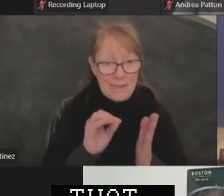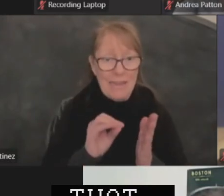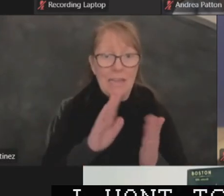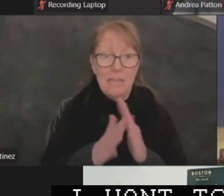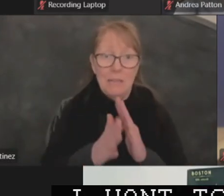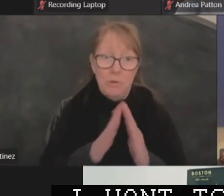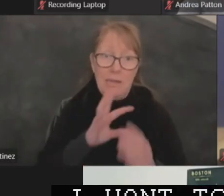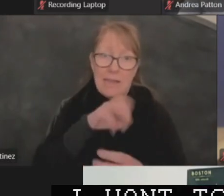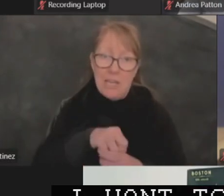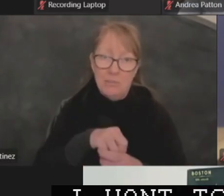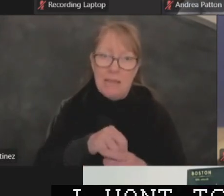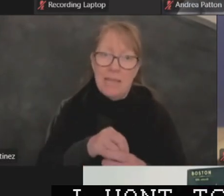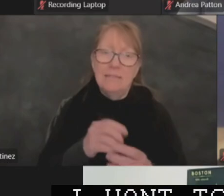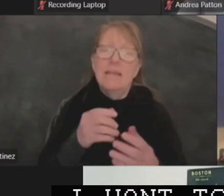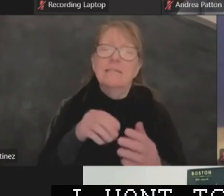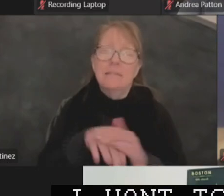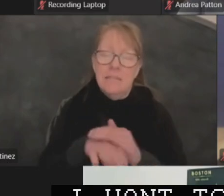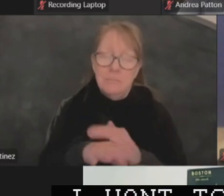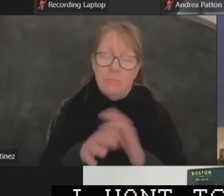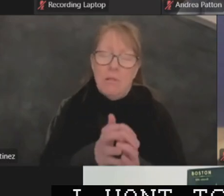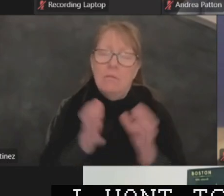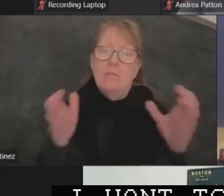possible.